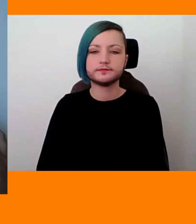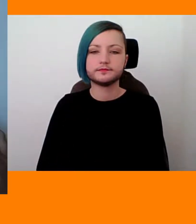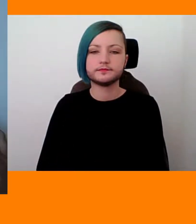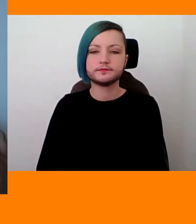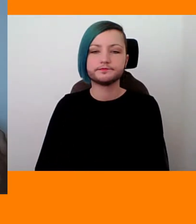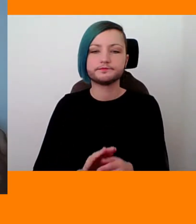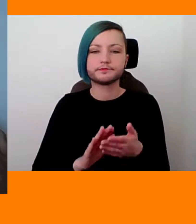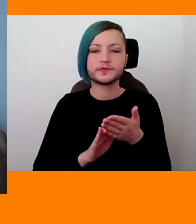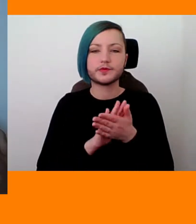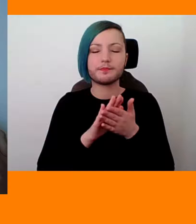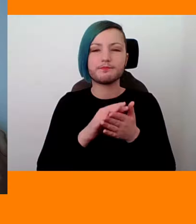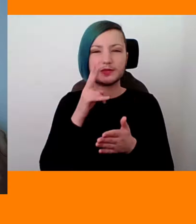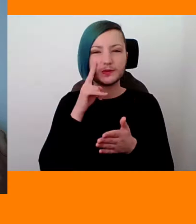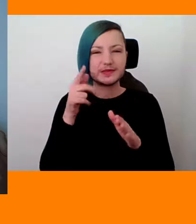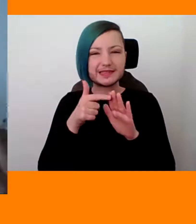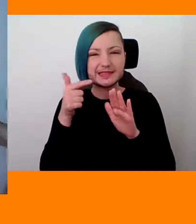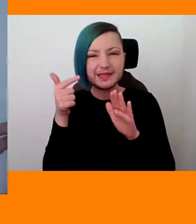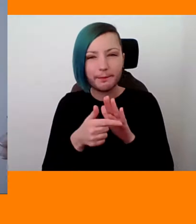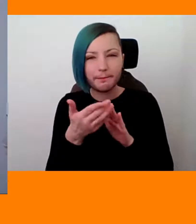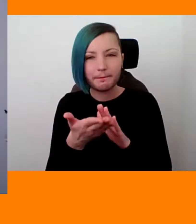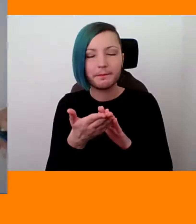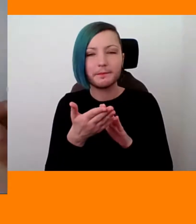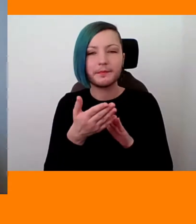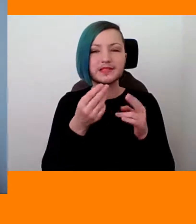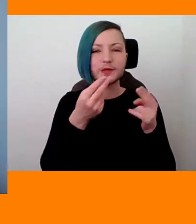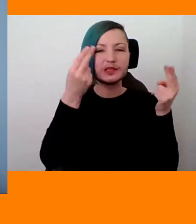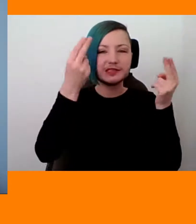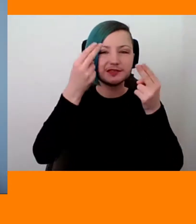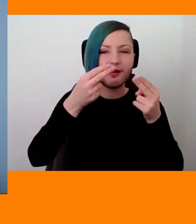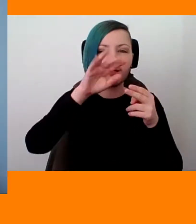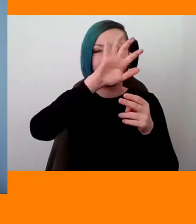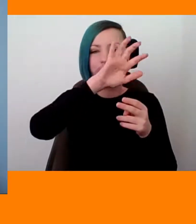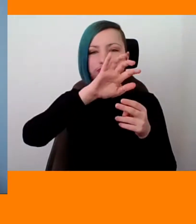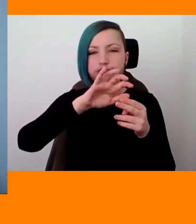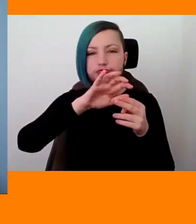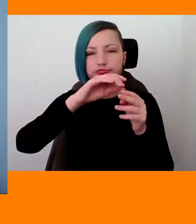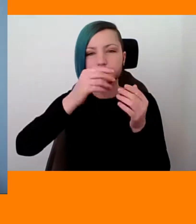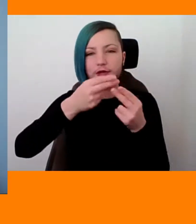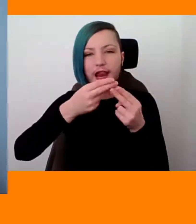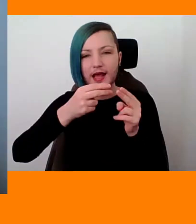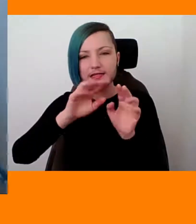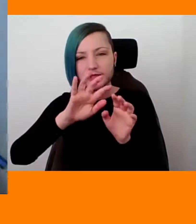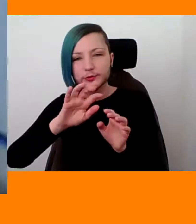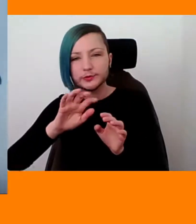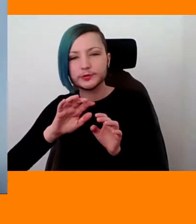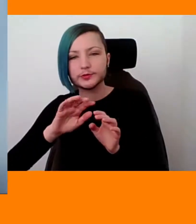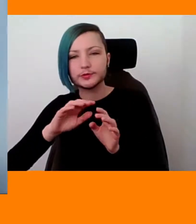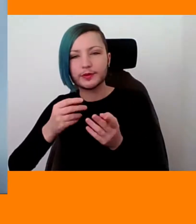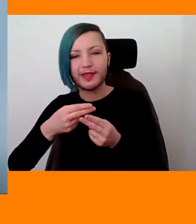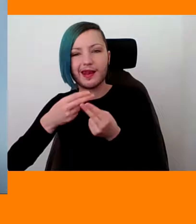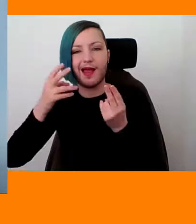And you can see the depth starting to come through already. So go to your second section.